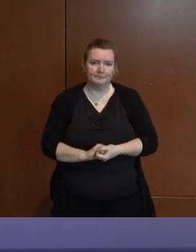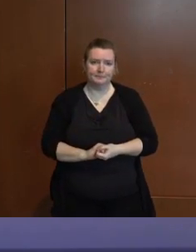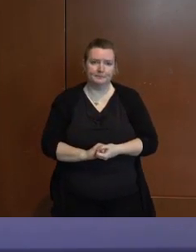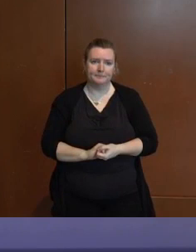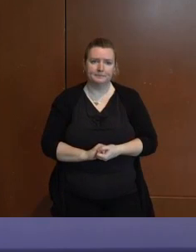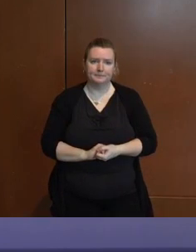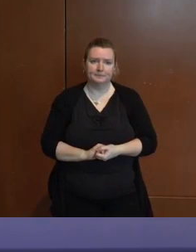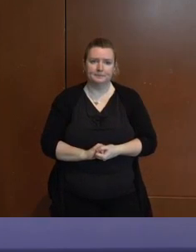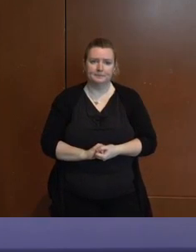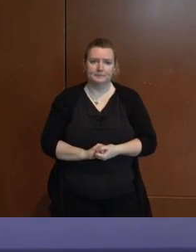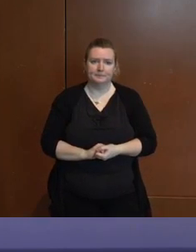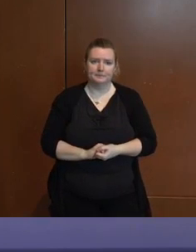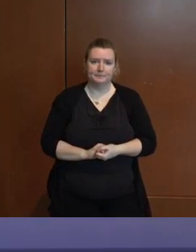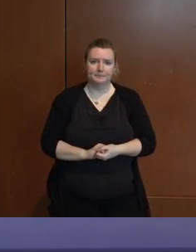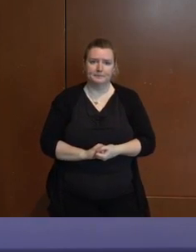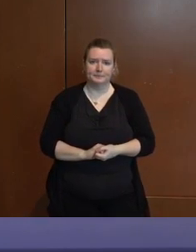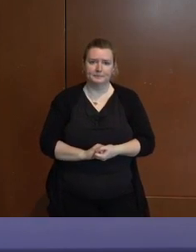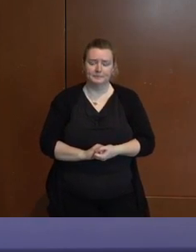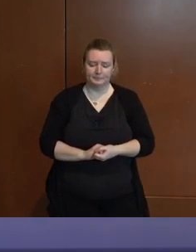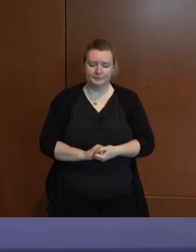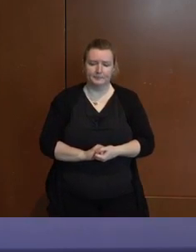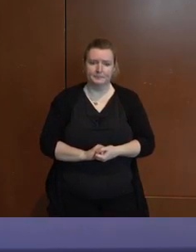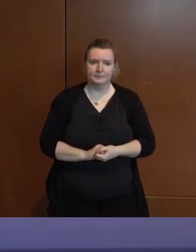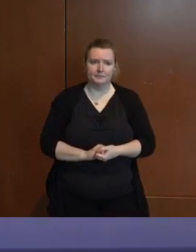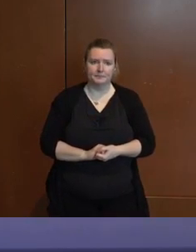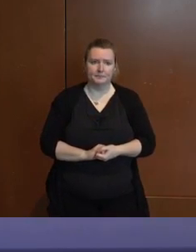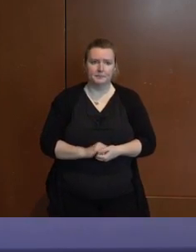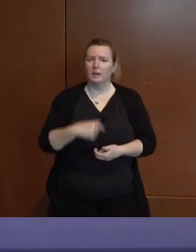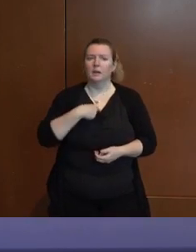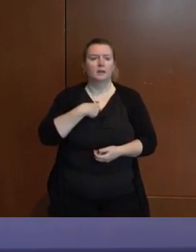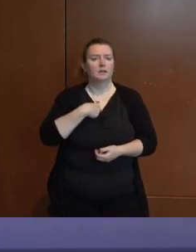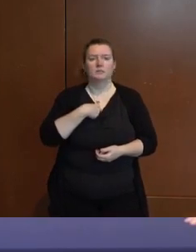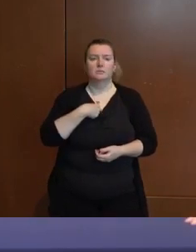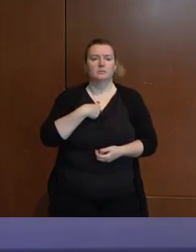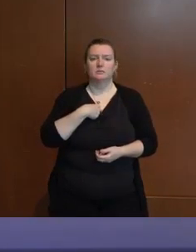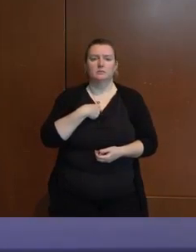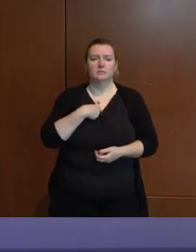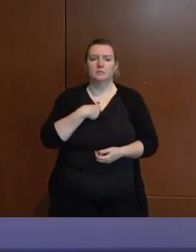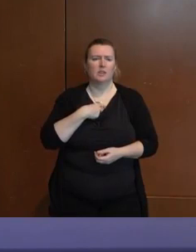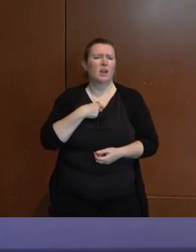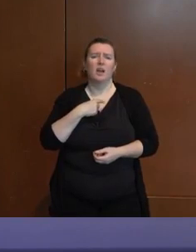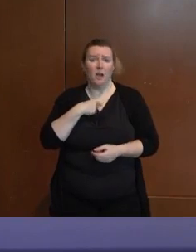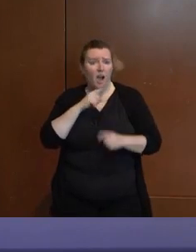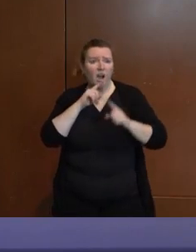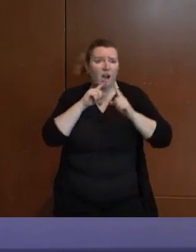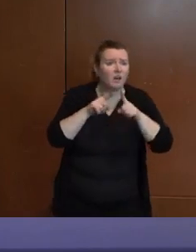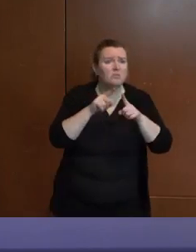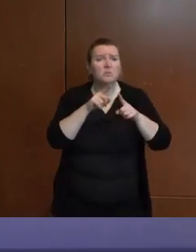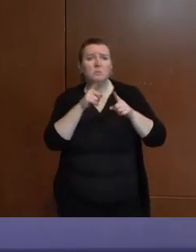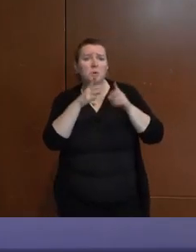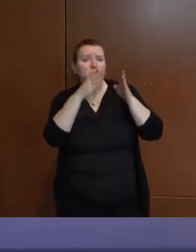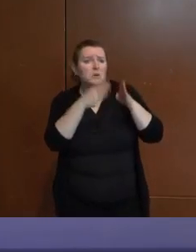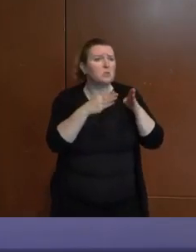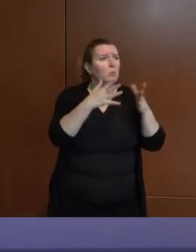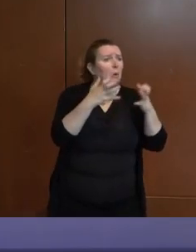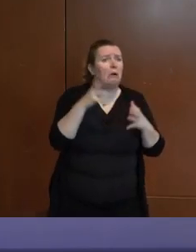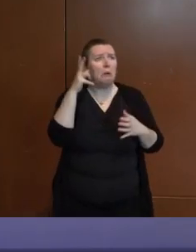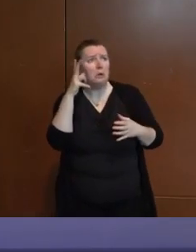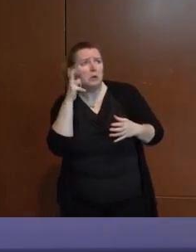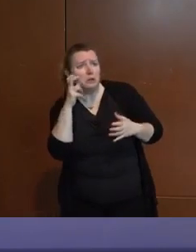a given person wants to hear. It is substantive, deeply substantive. And I would just say, so he's a Republican,